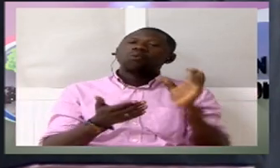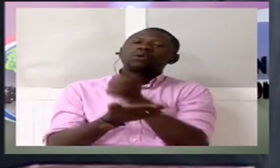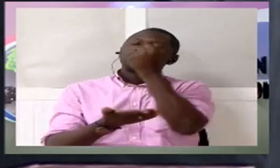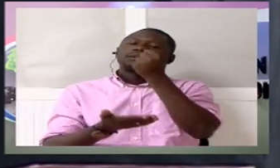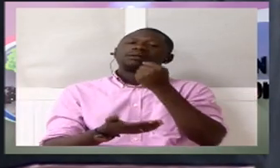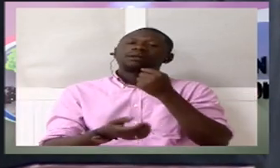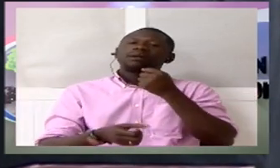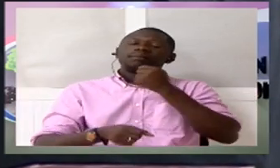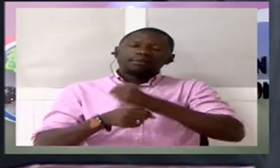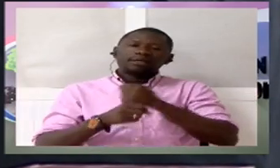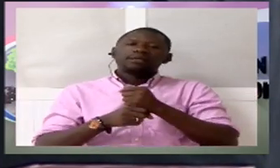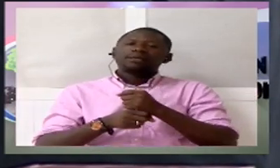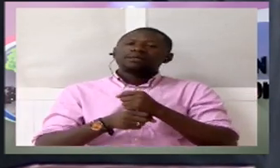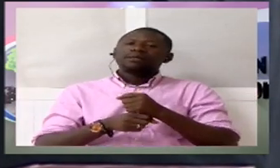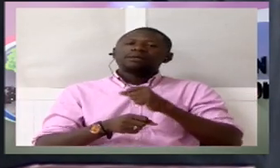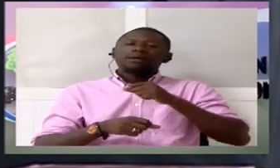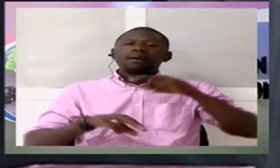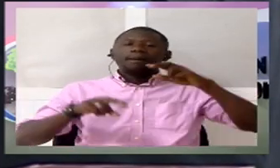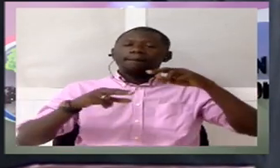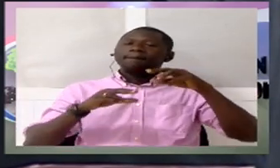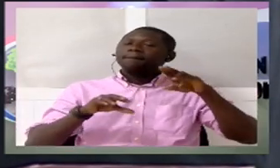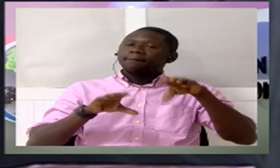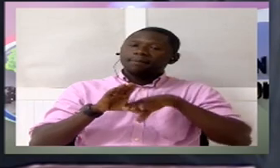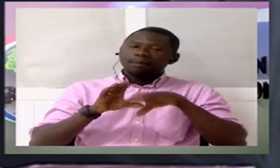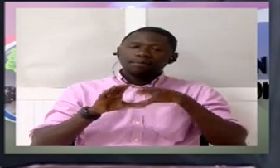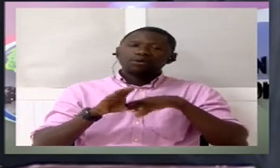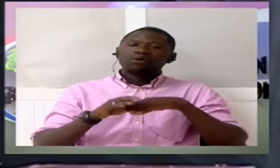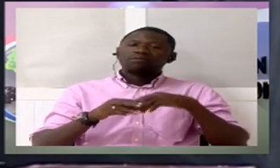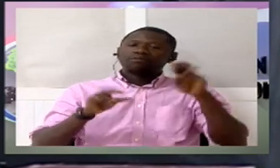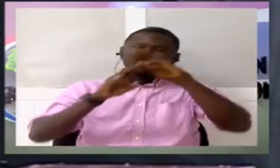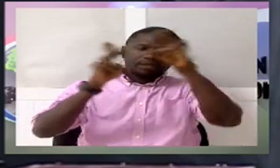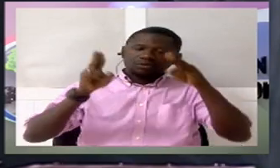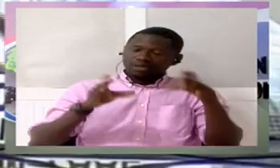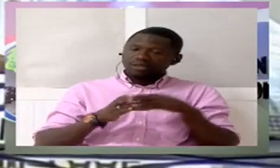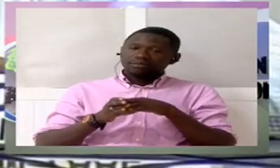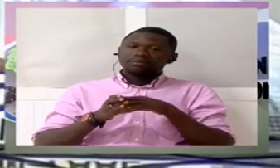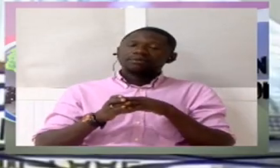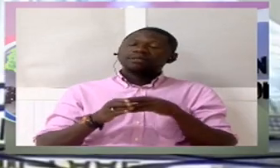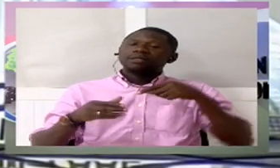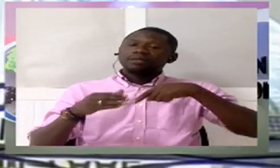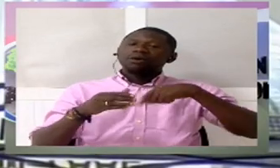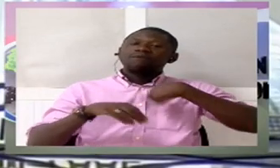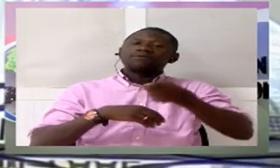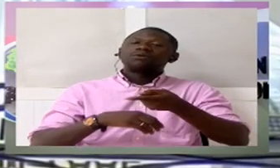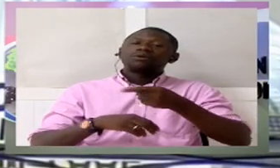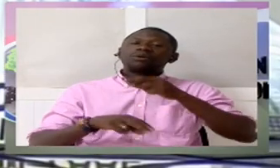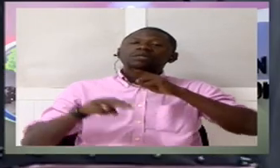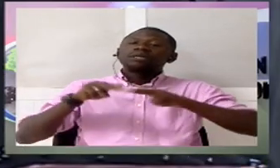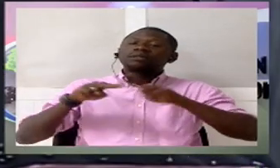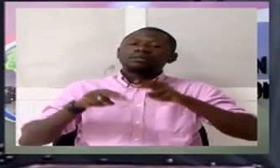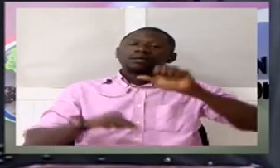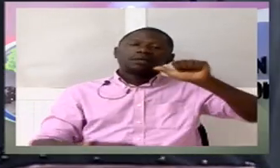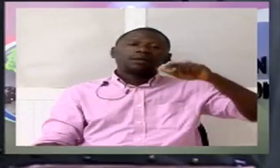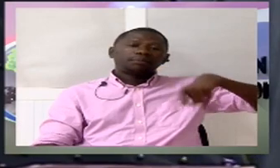deputy APRC. And then he became a member of parliament for the APRC. Which year was that?